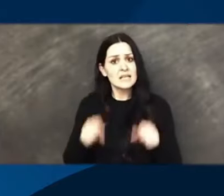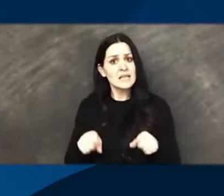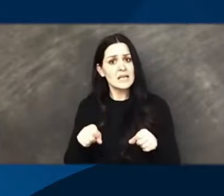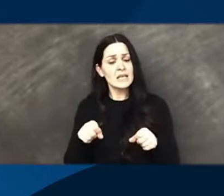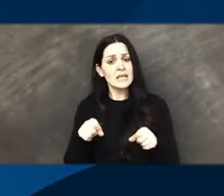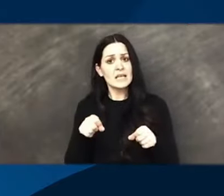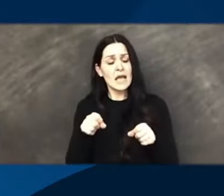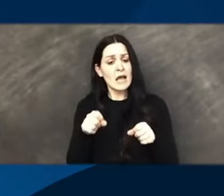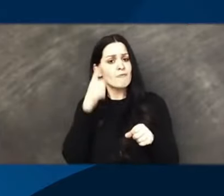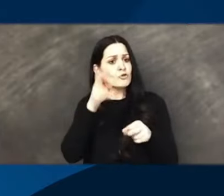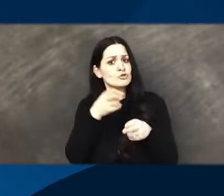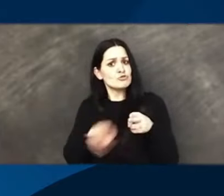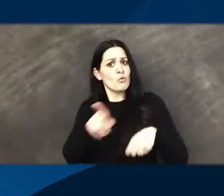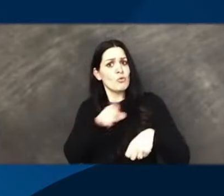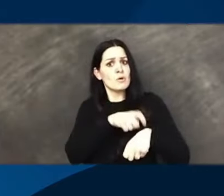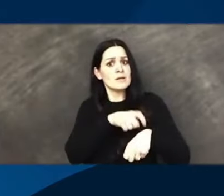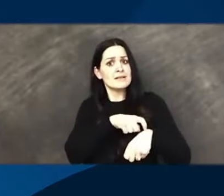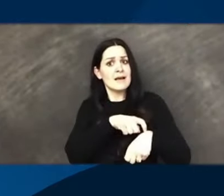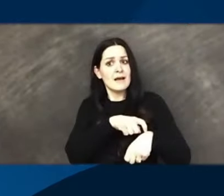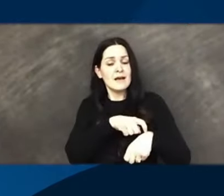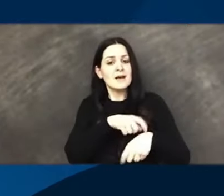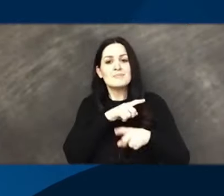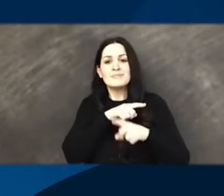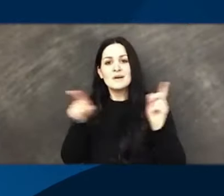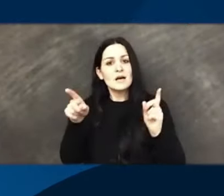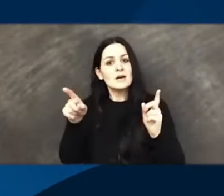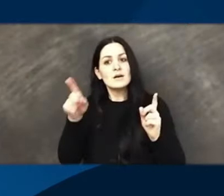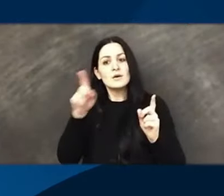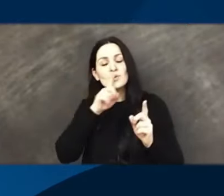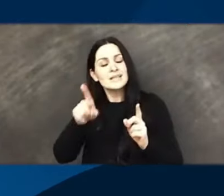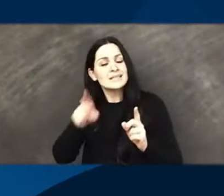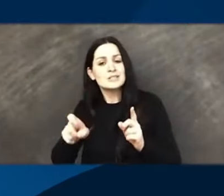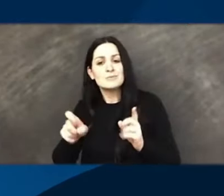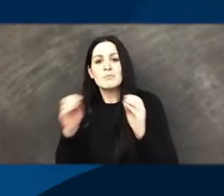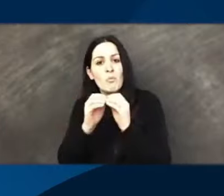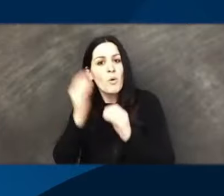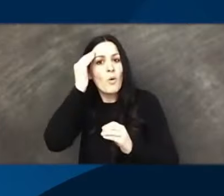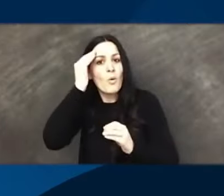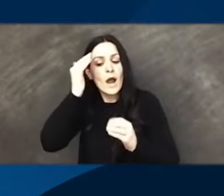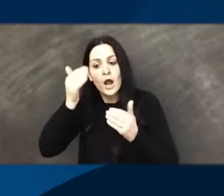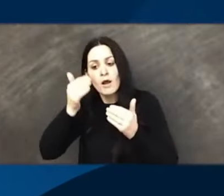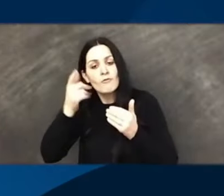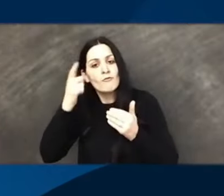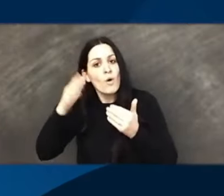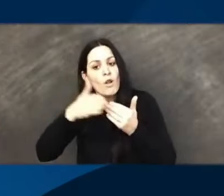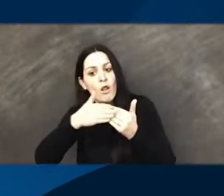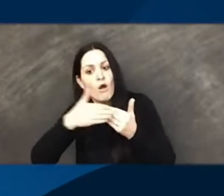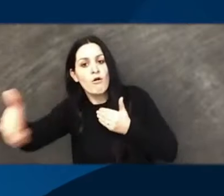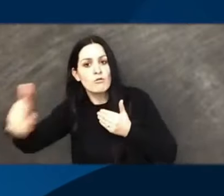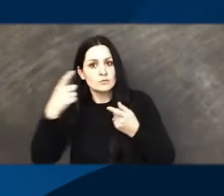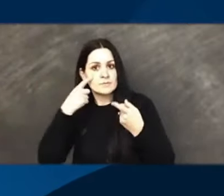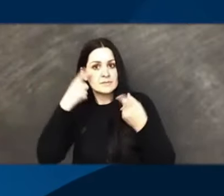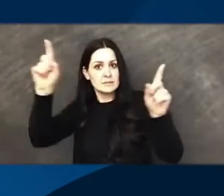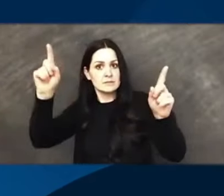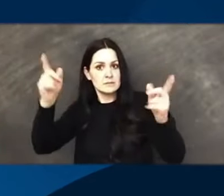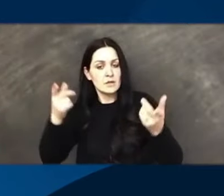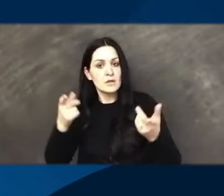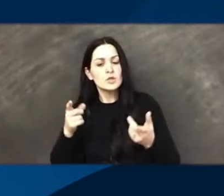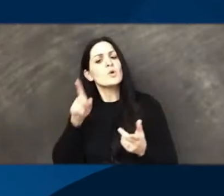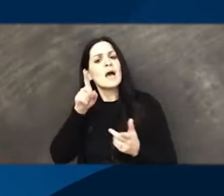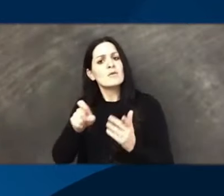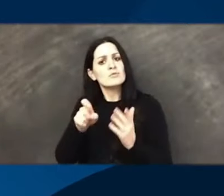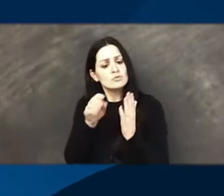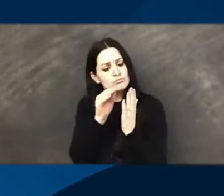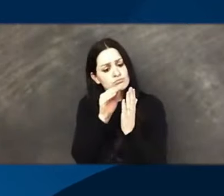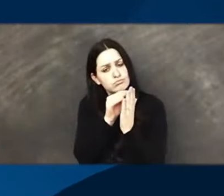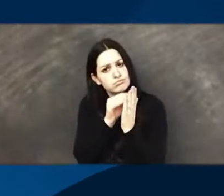food choices, but really being more aware of what one eats. Just simply having a food diary where you diligently write down every